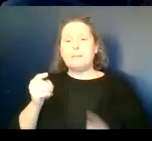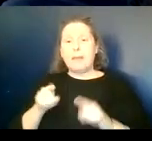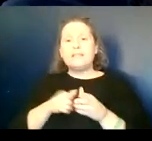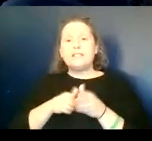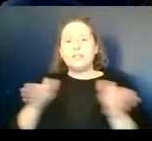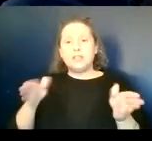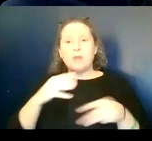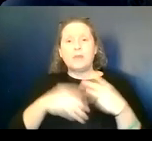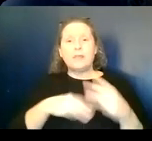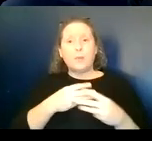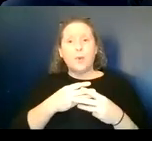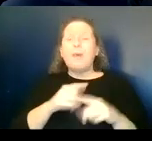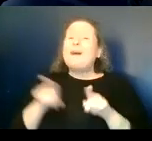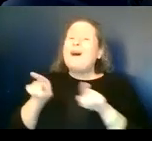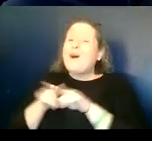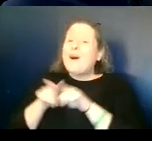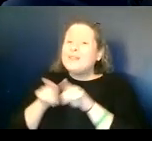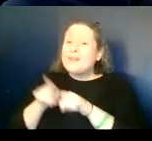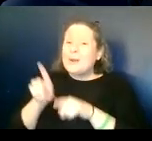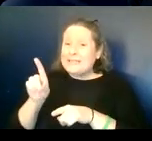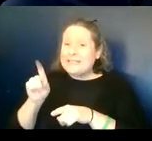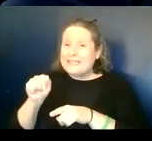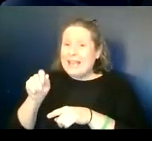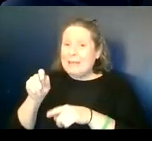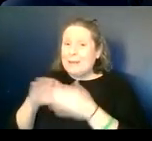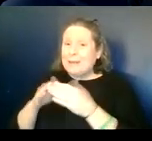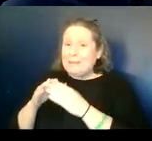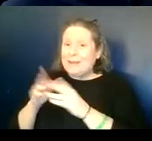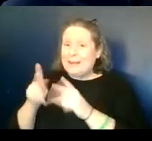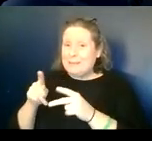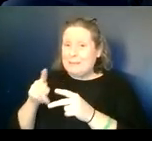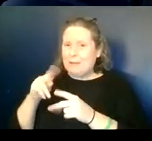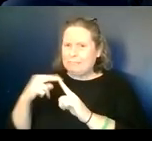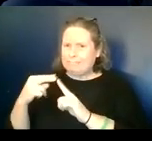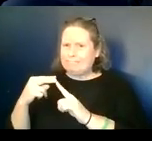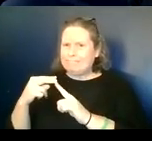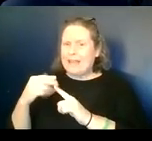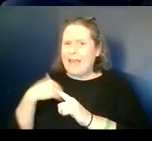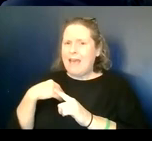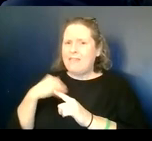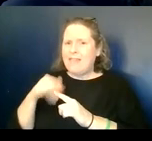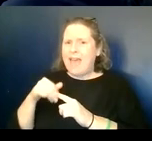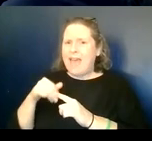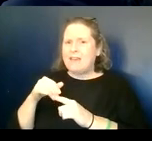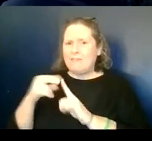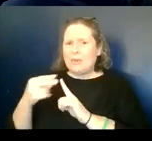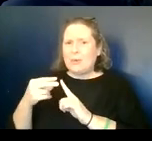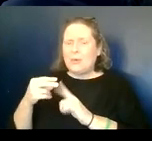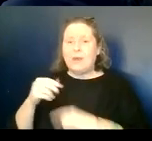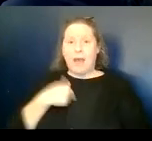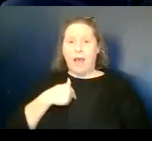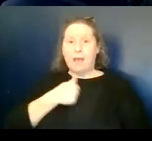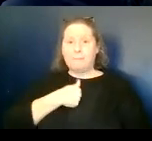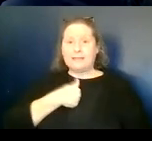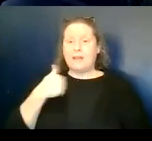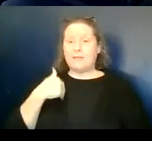disability community, right? As a disabled person myself, I've had ableist views of what I can and can't do,